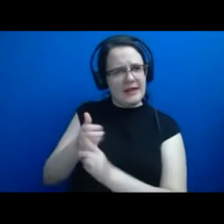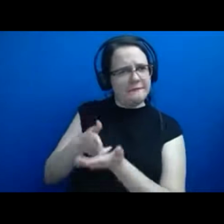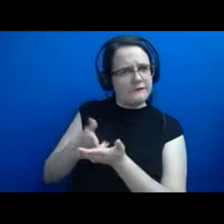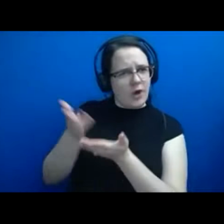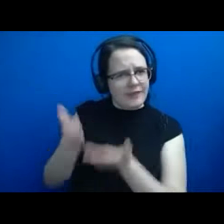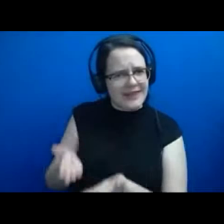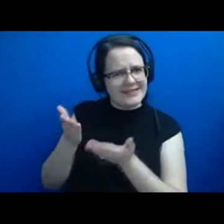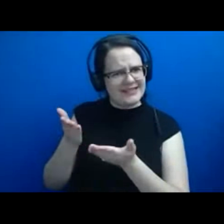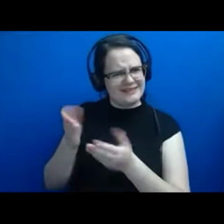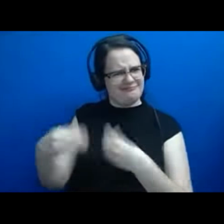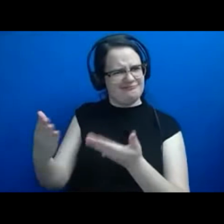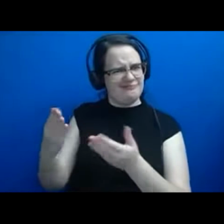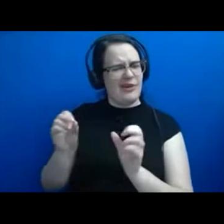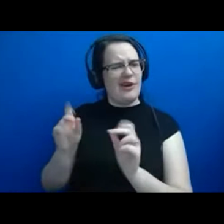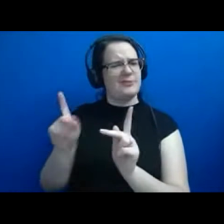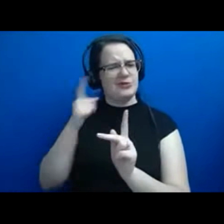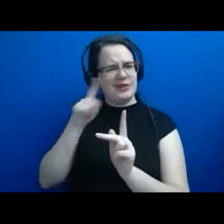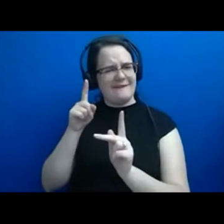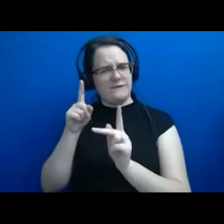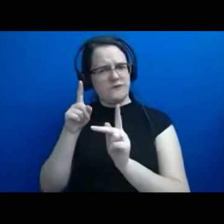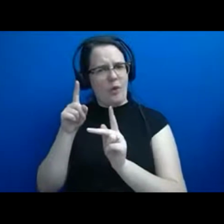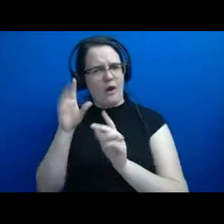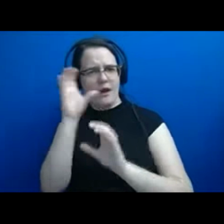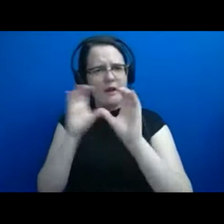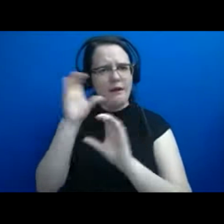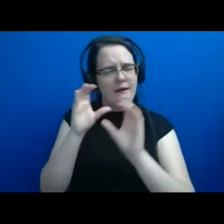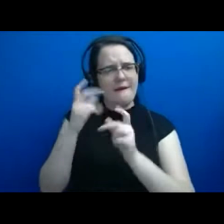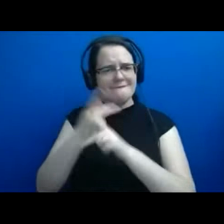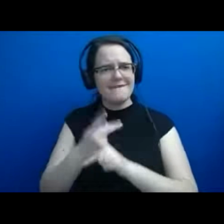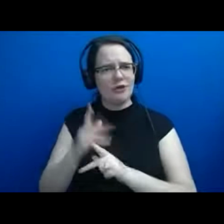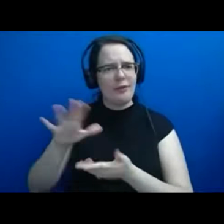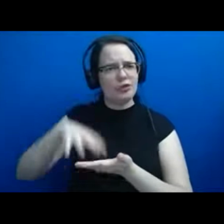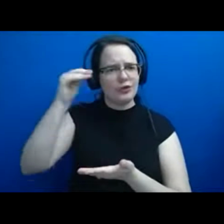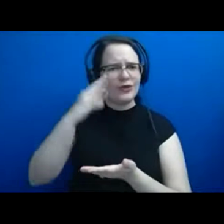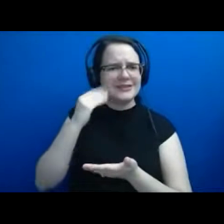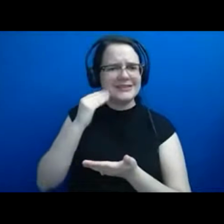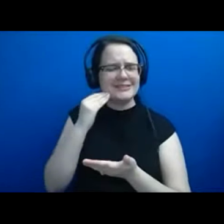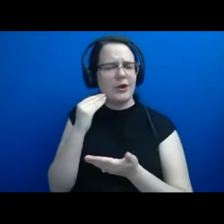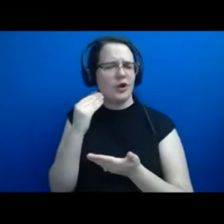to explore and to figure out what their learning experience should be like for them, right?